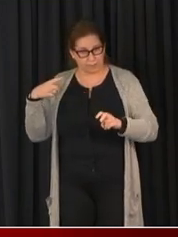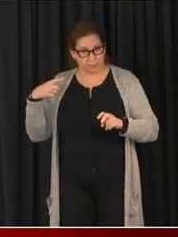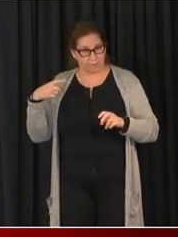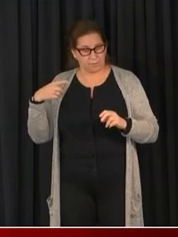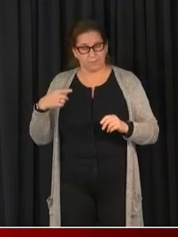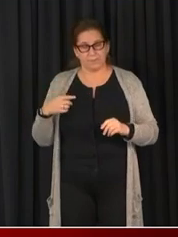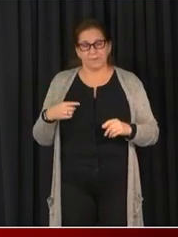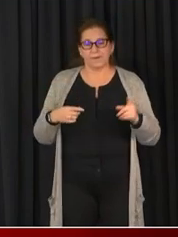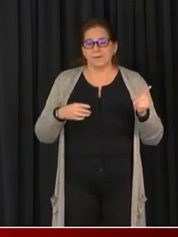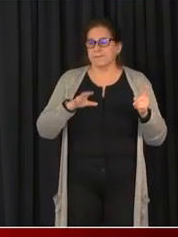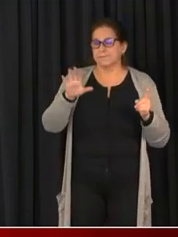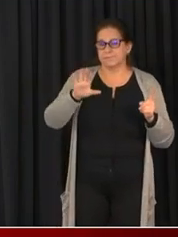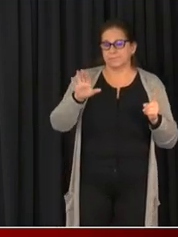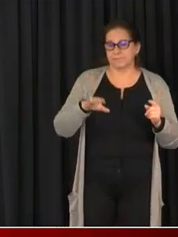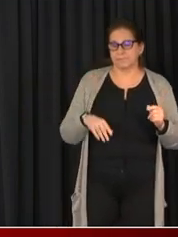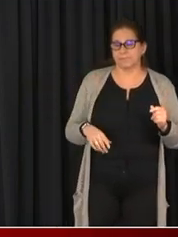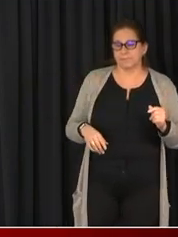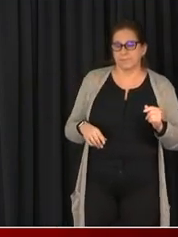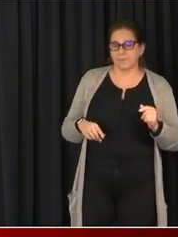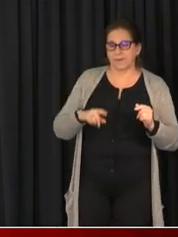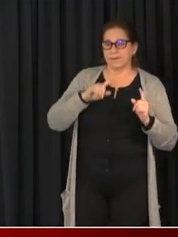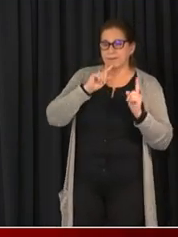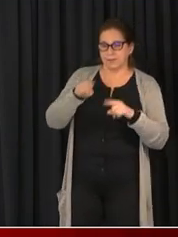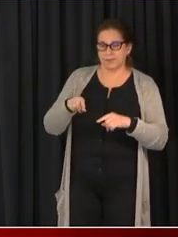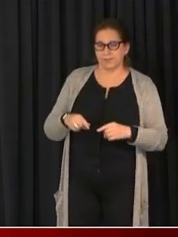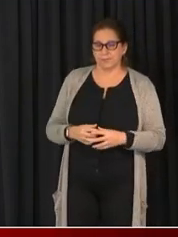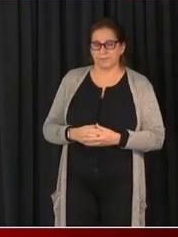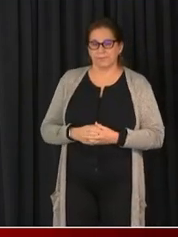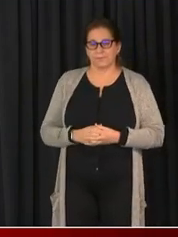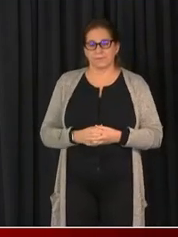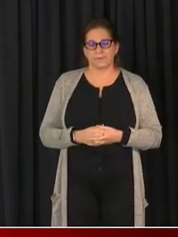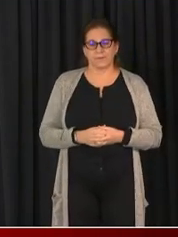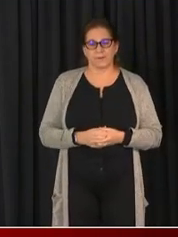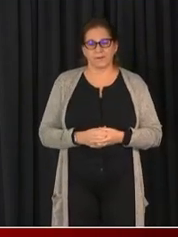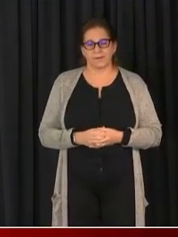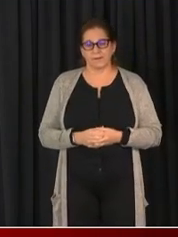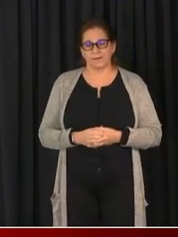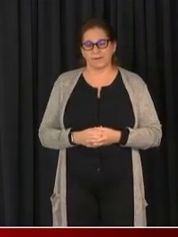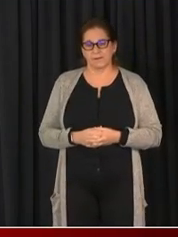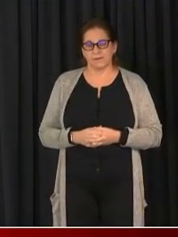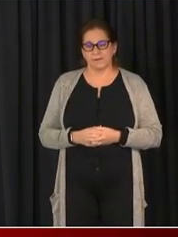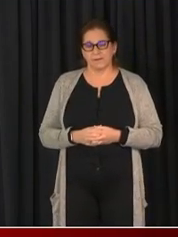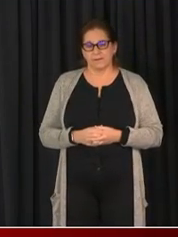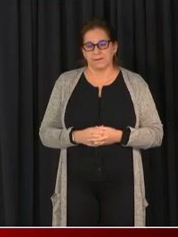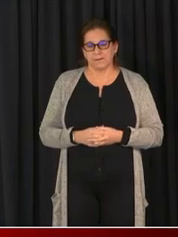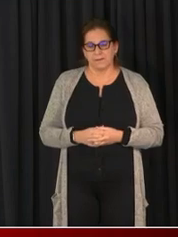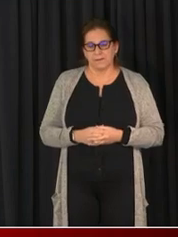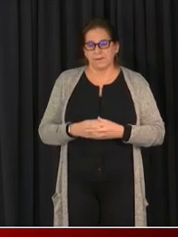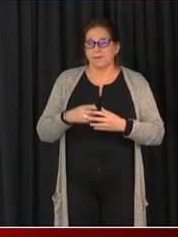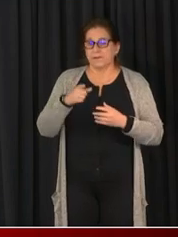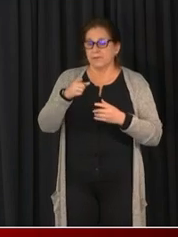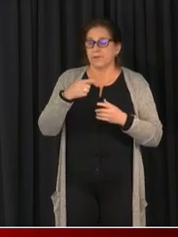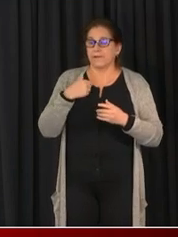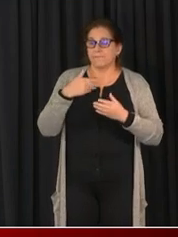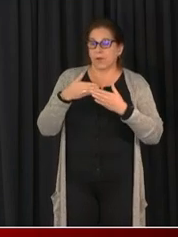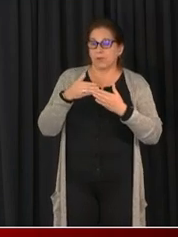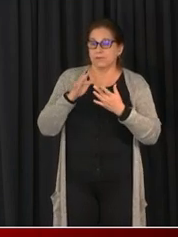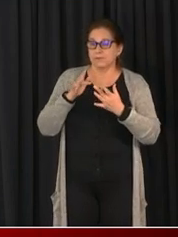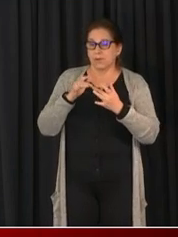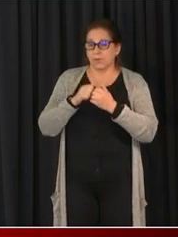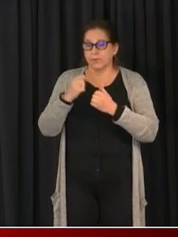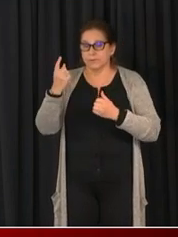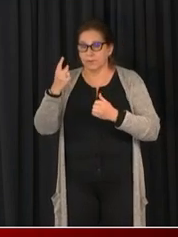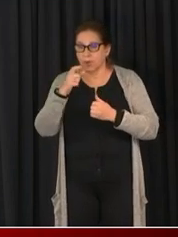hope. We also ask them to not be a close contact of someone who is positive